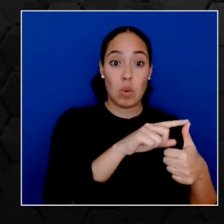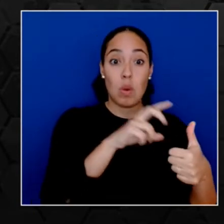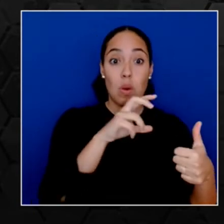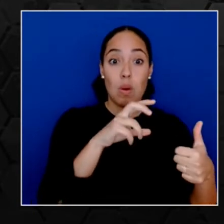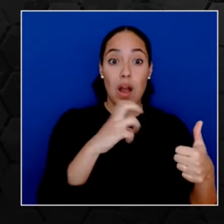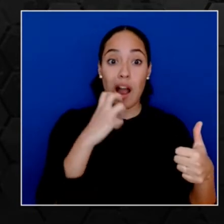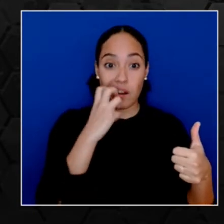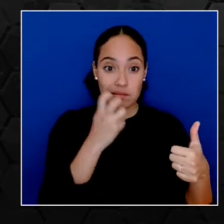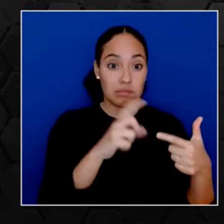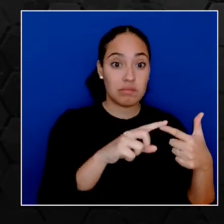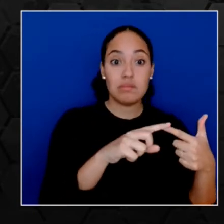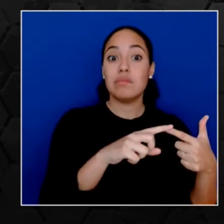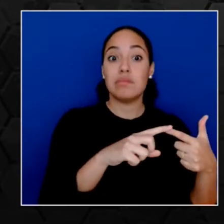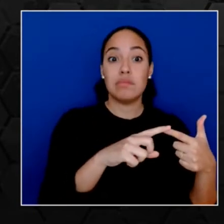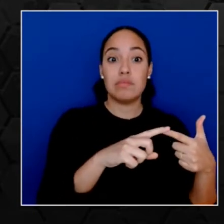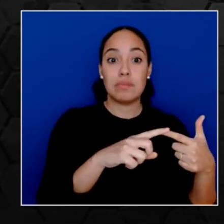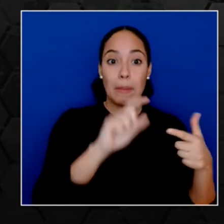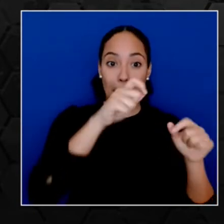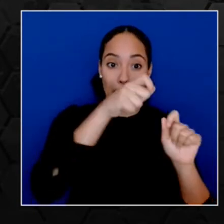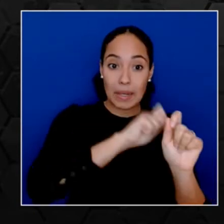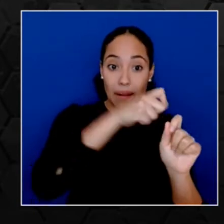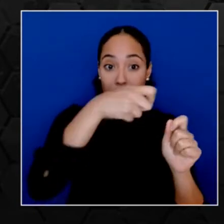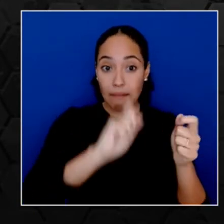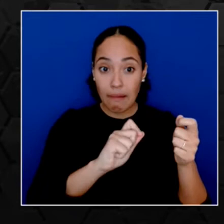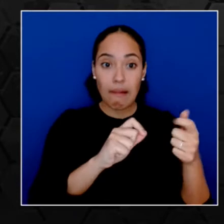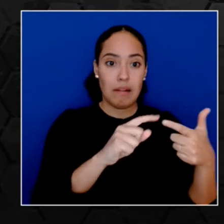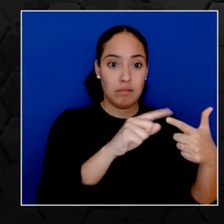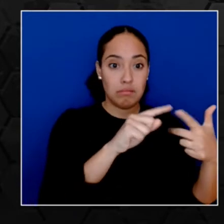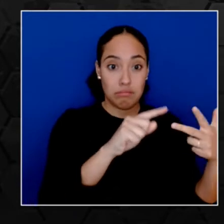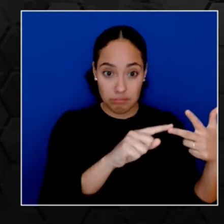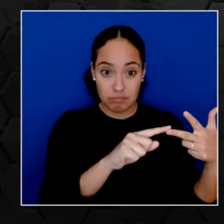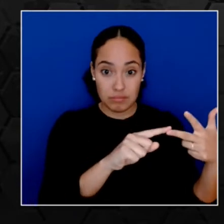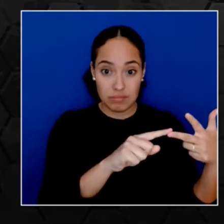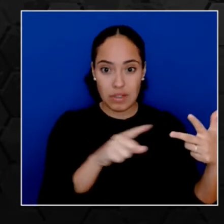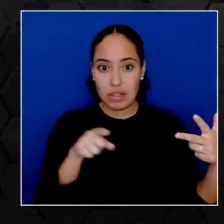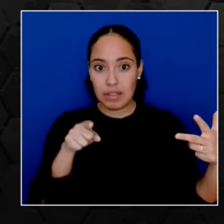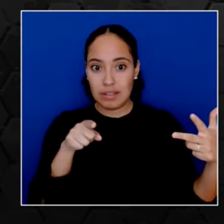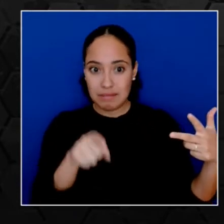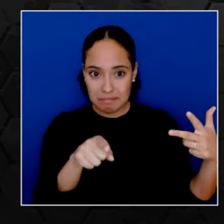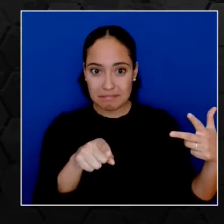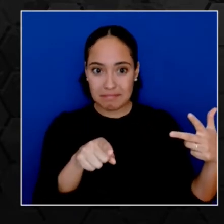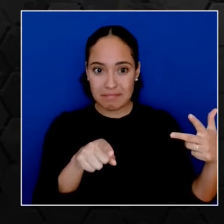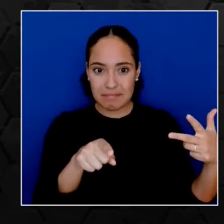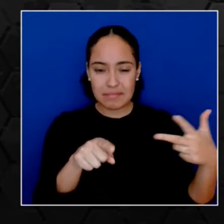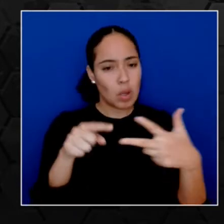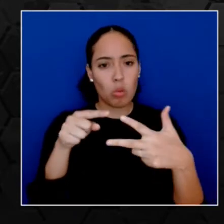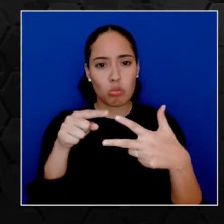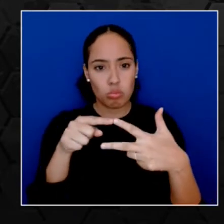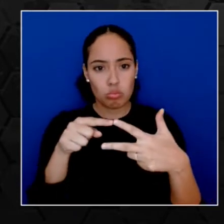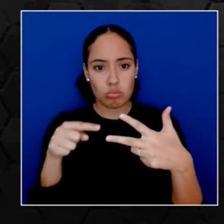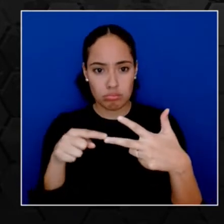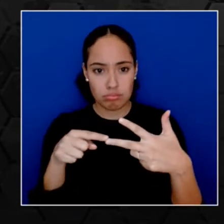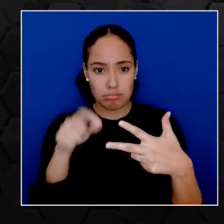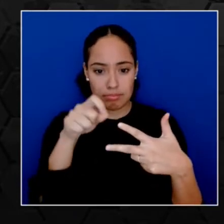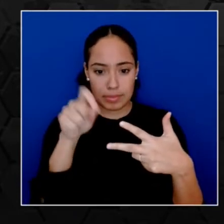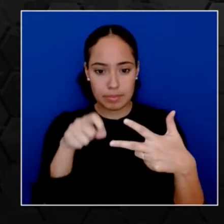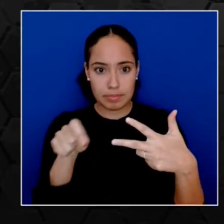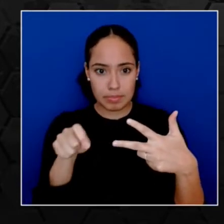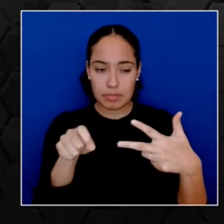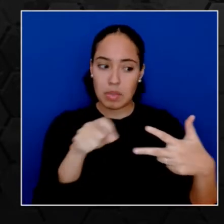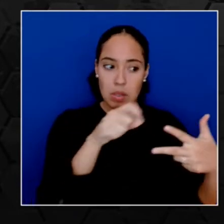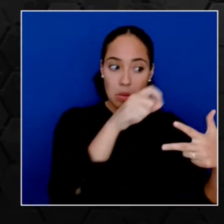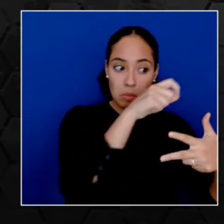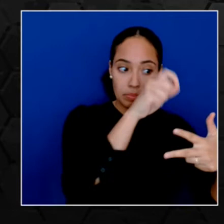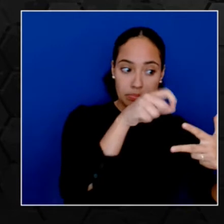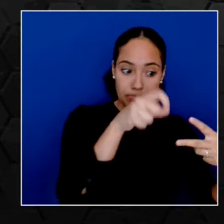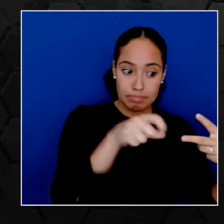is picking orange and apple, and user three is purchasing, which is the apple. So like if you like if user three wants more and more recommendations, so